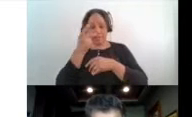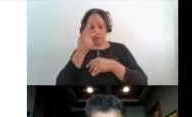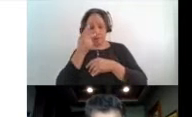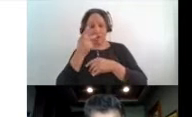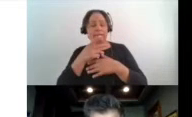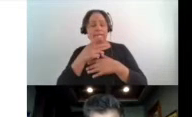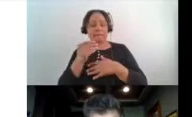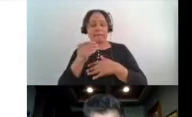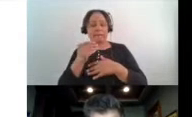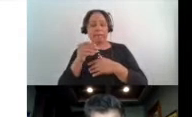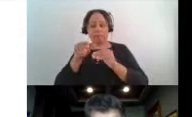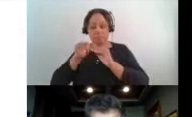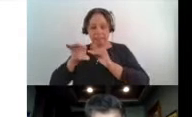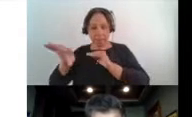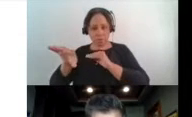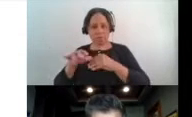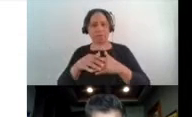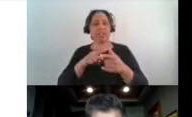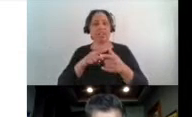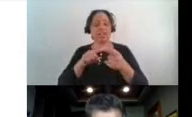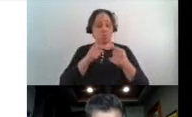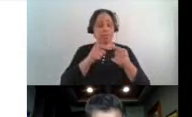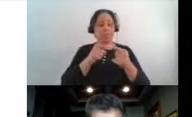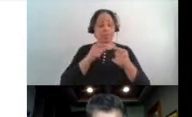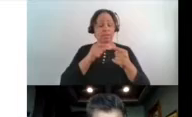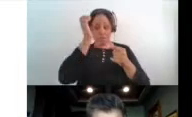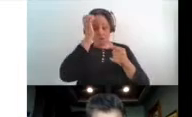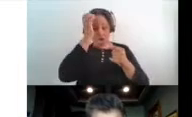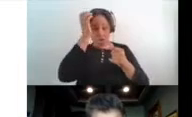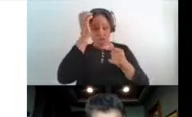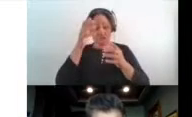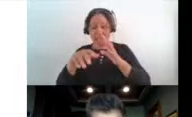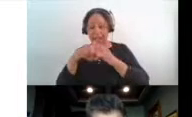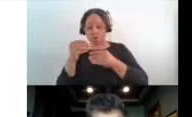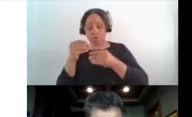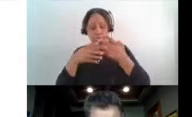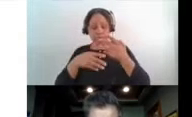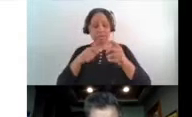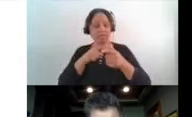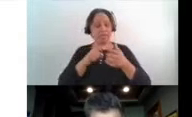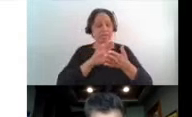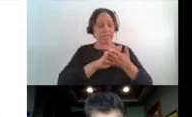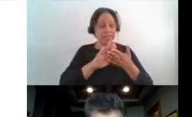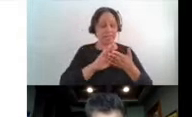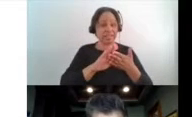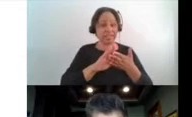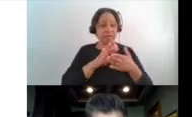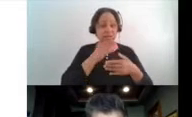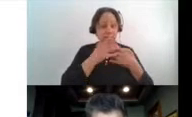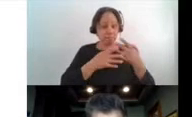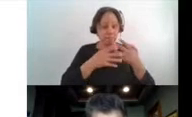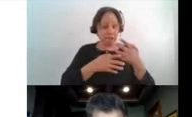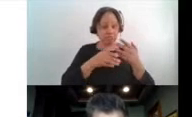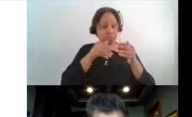that garbage has been filtered out of that blood, the clean blood then leaves the body through the renal vein, which is what you see depicted in